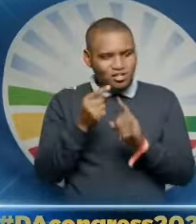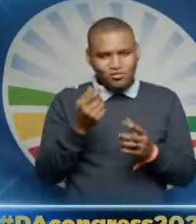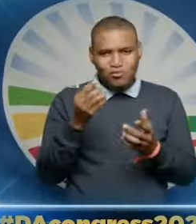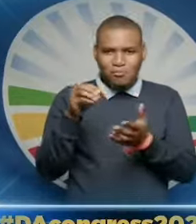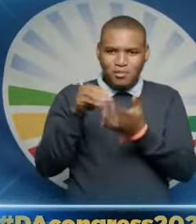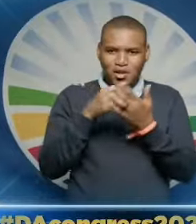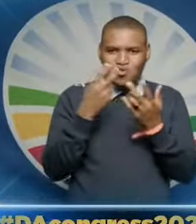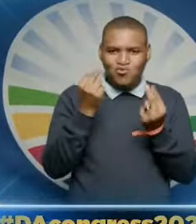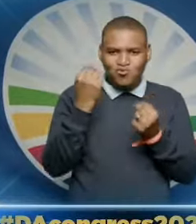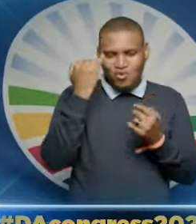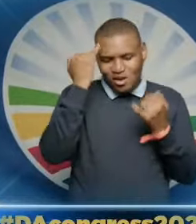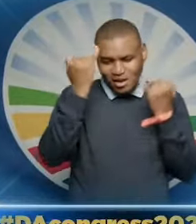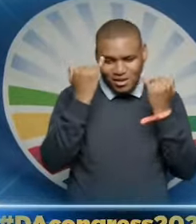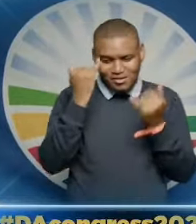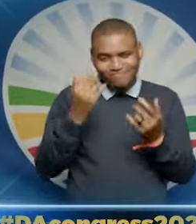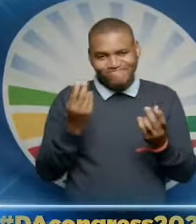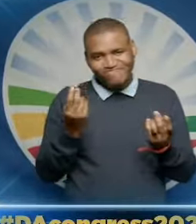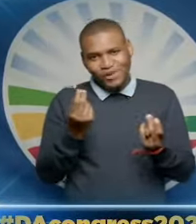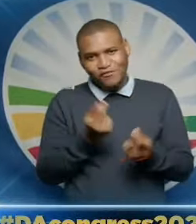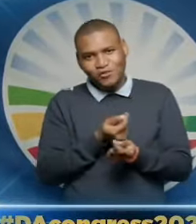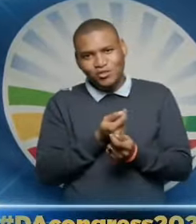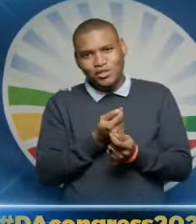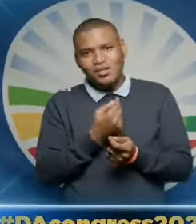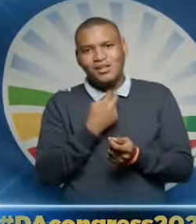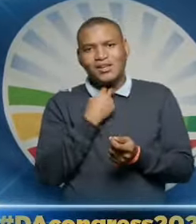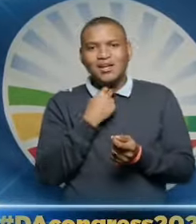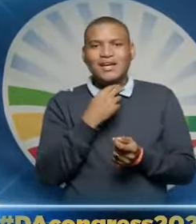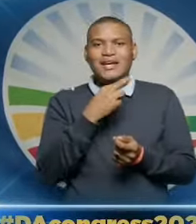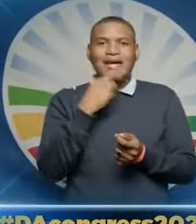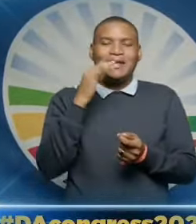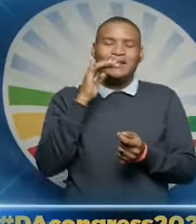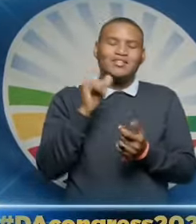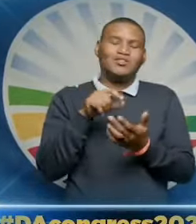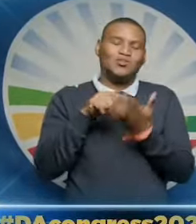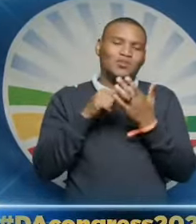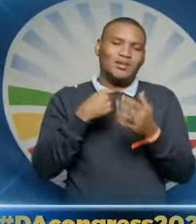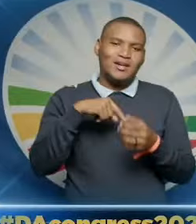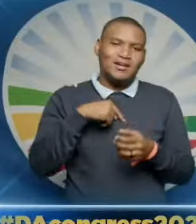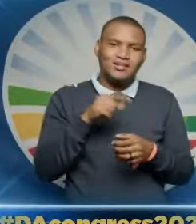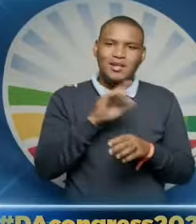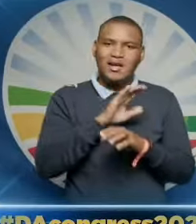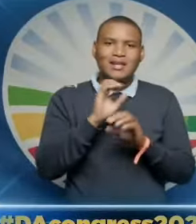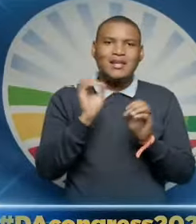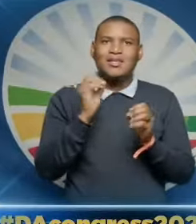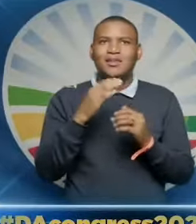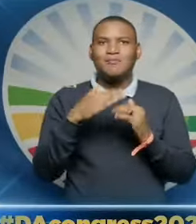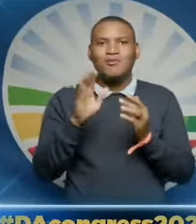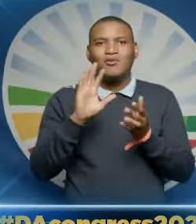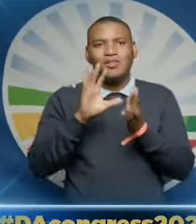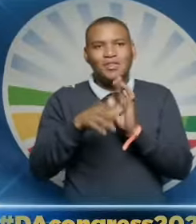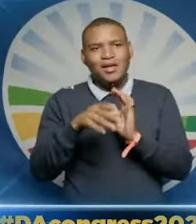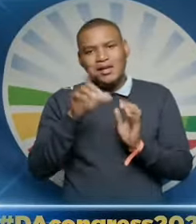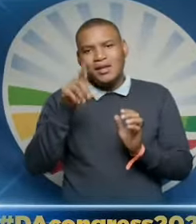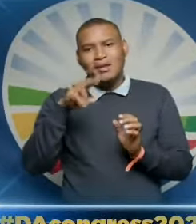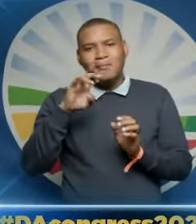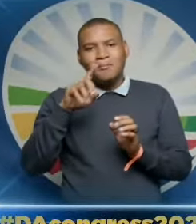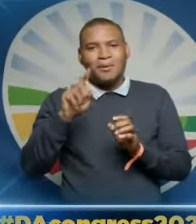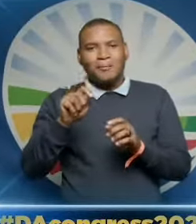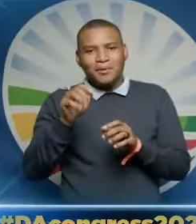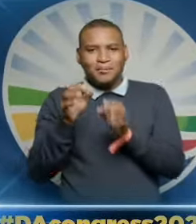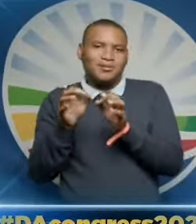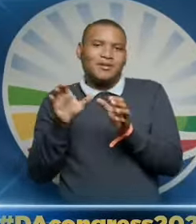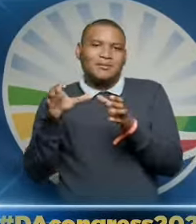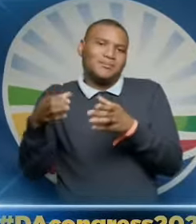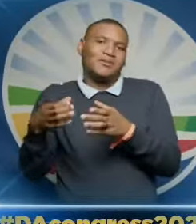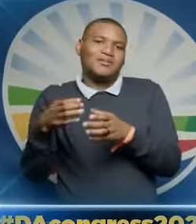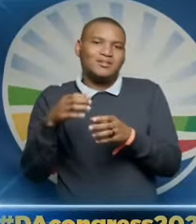ideas into the space. Unfortunately, reality has shown us that they are nothing more than proxy parties for the ANC, and